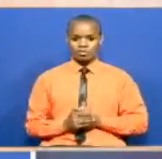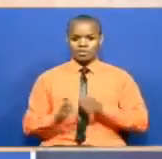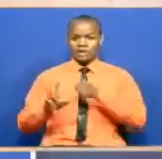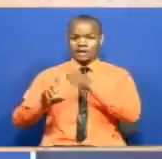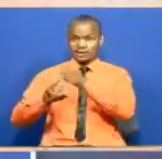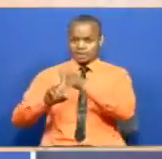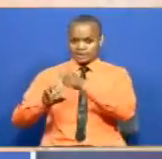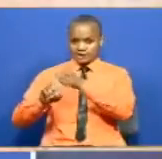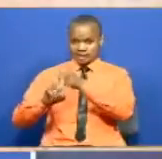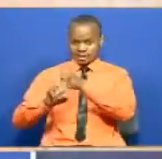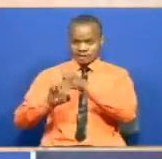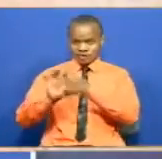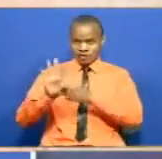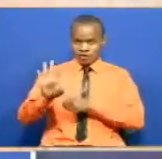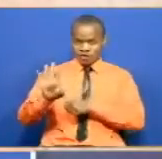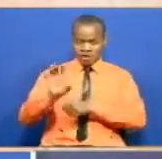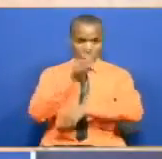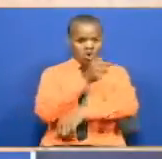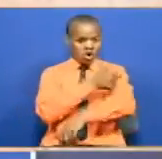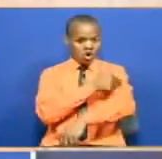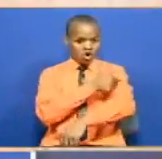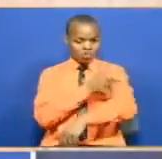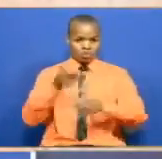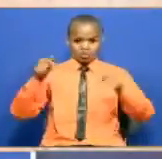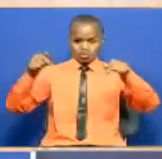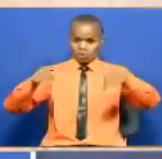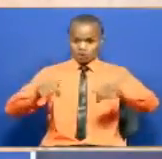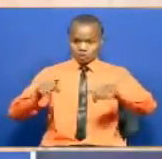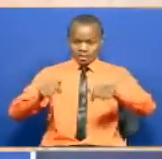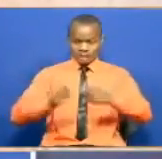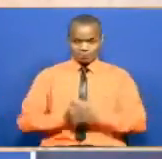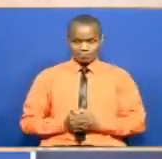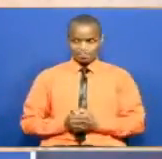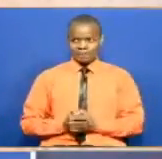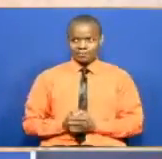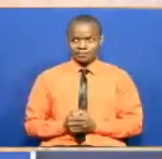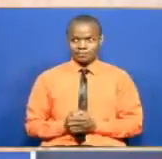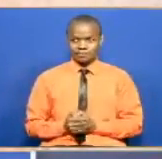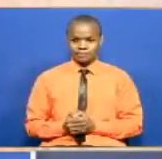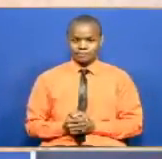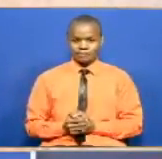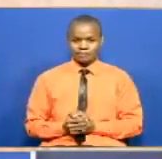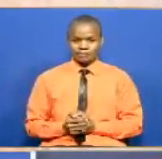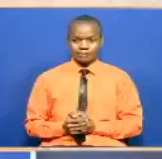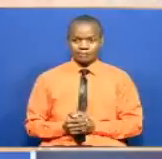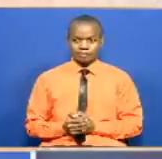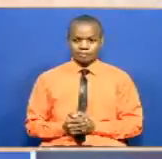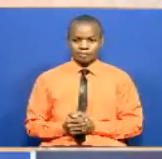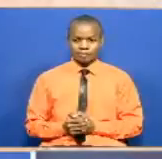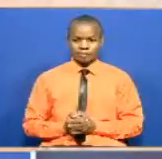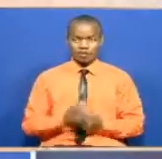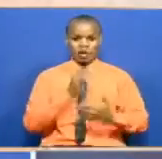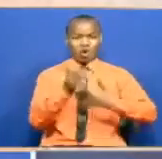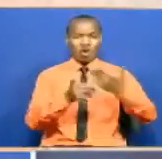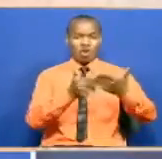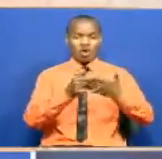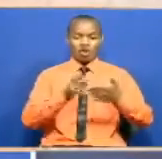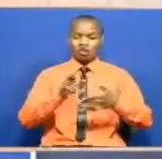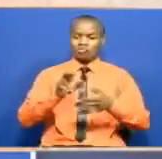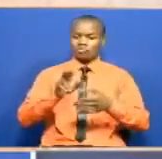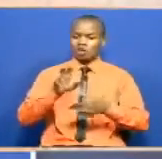664 in hospitals today, and of this, we have a total of 25 in